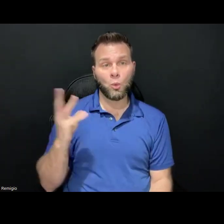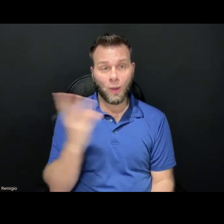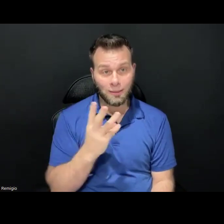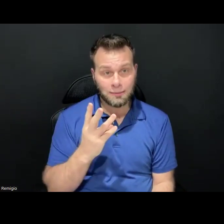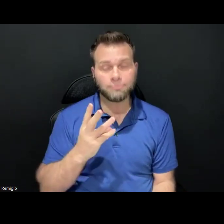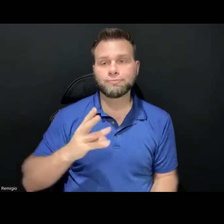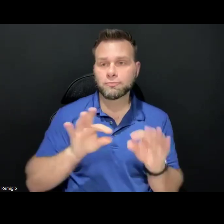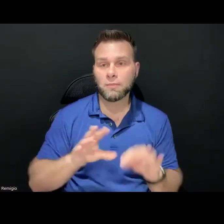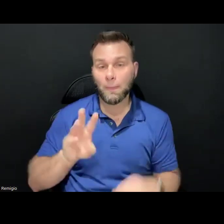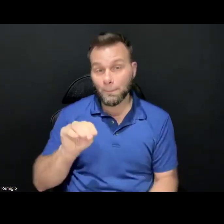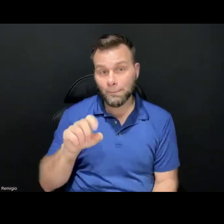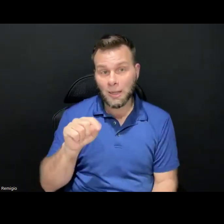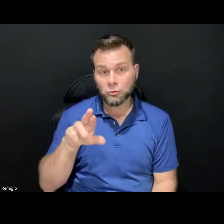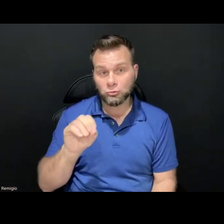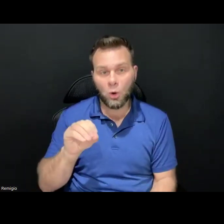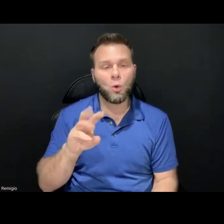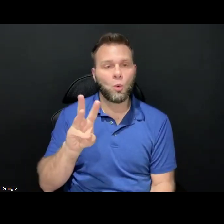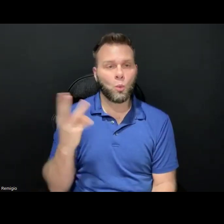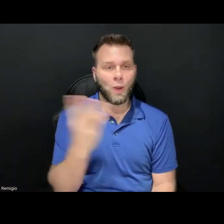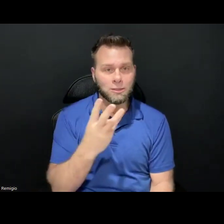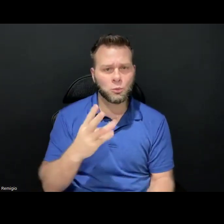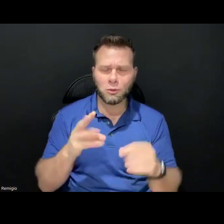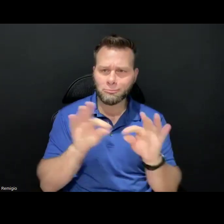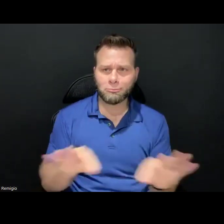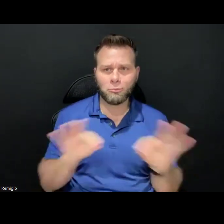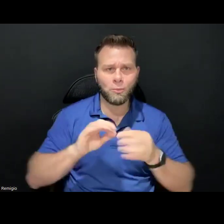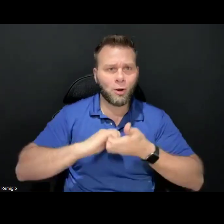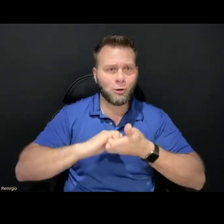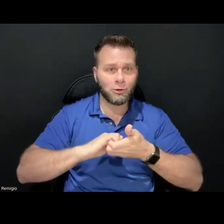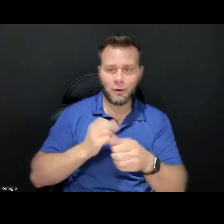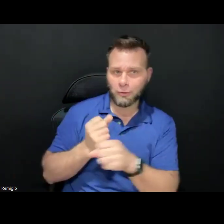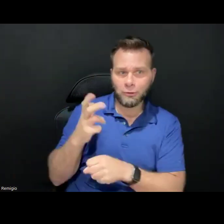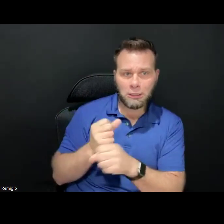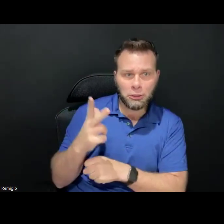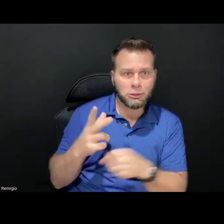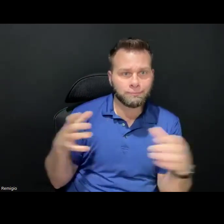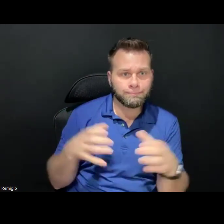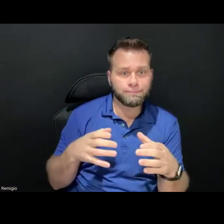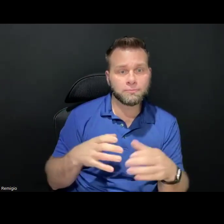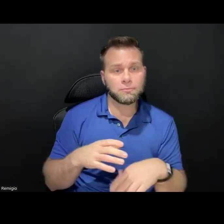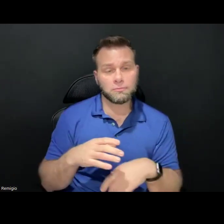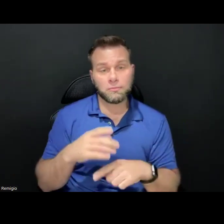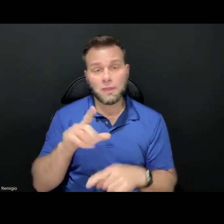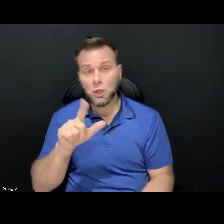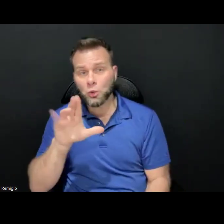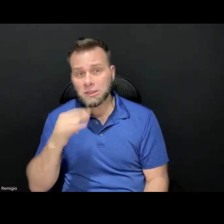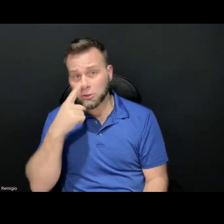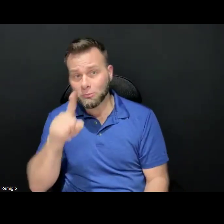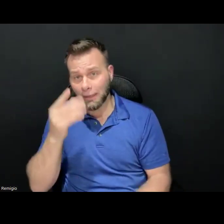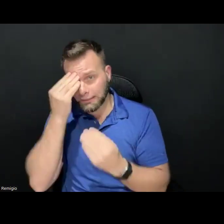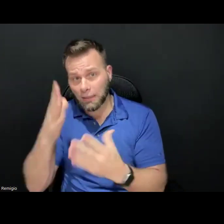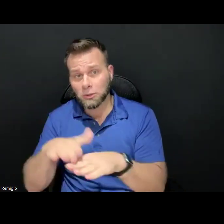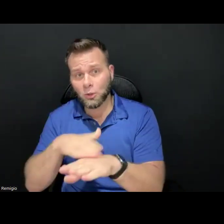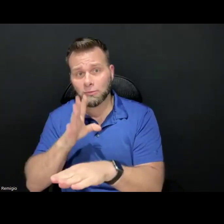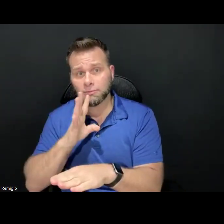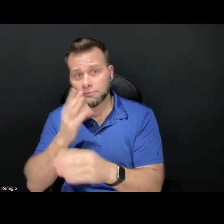integral partner in the development of our community health assessment every 3 years. We also field, through the use of educational development